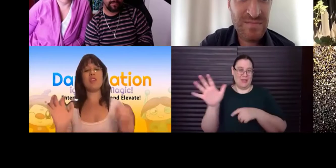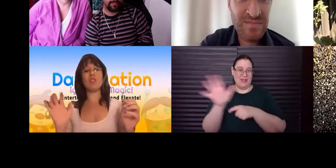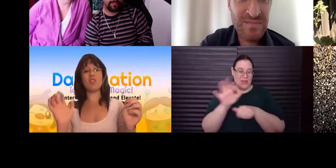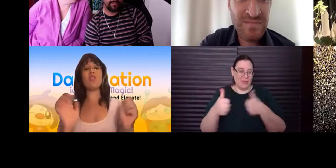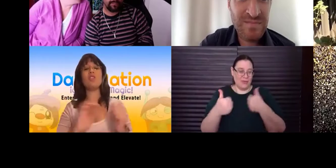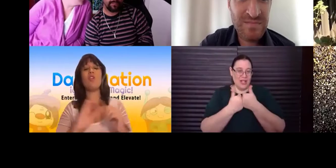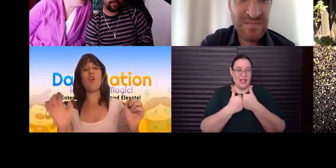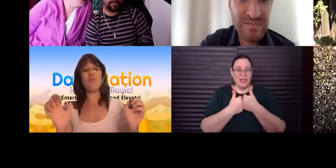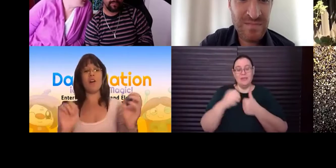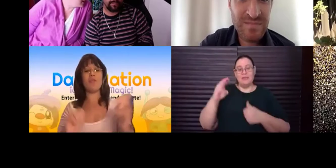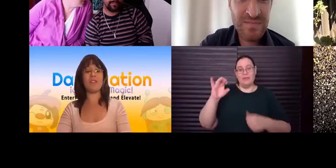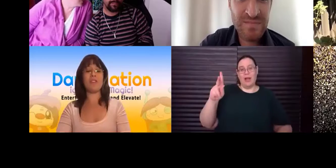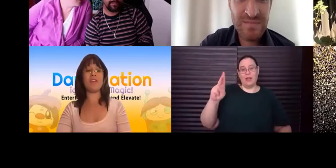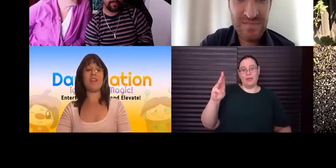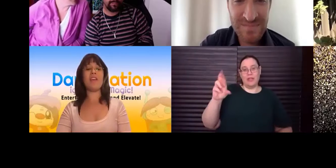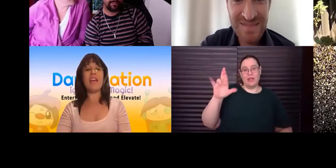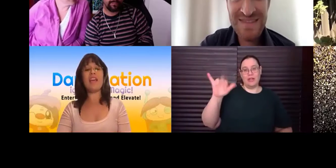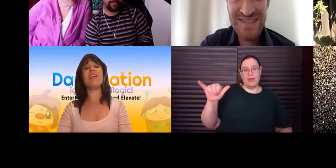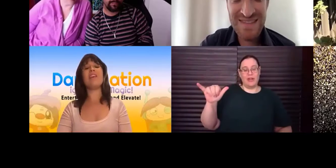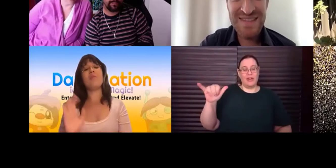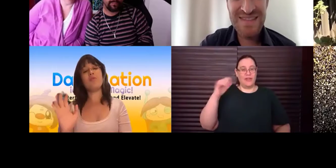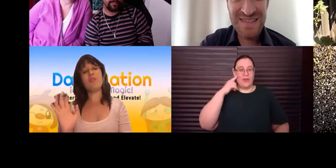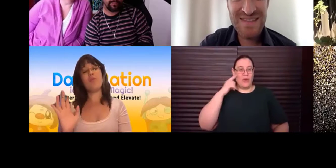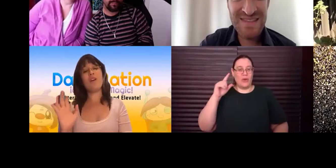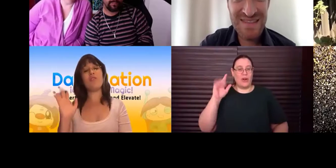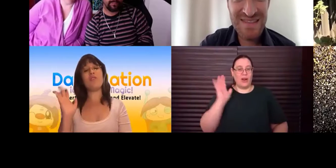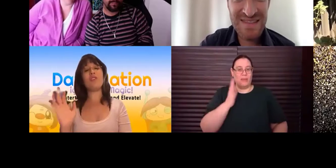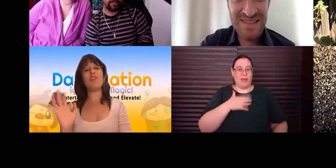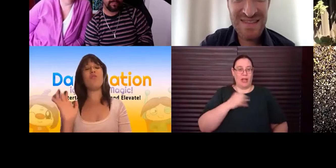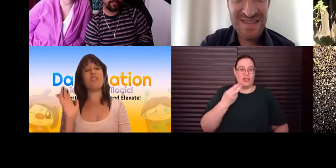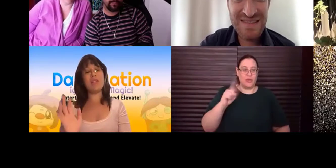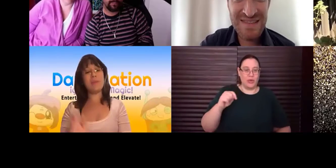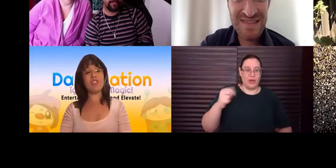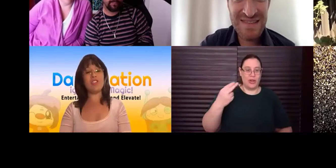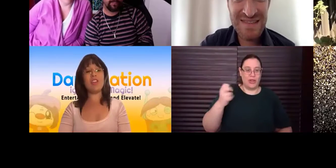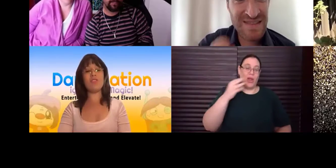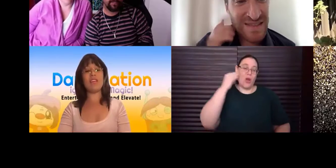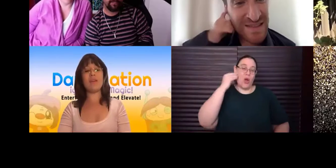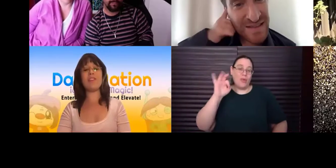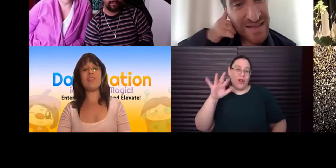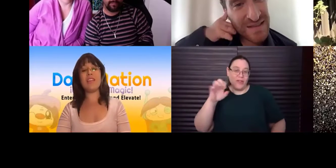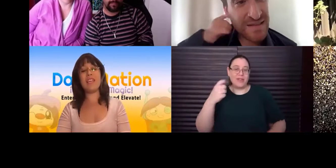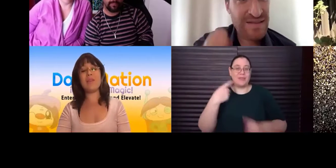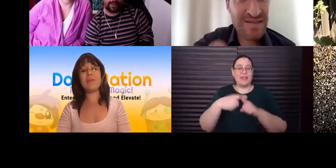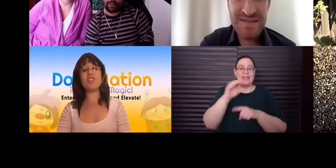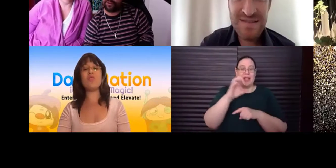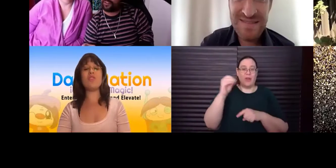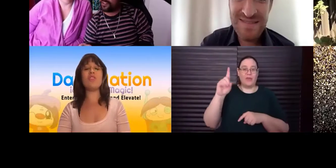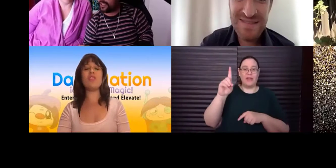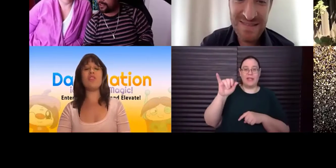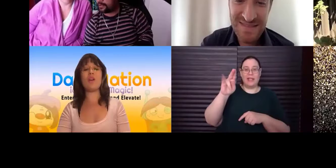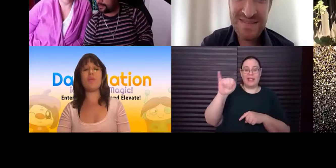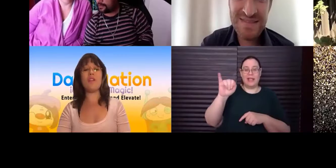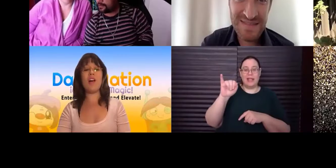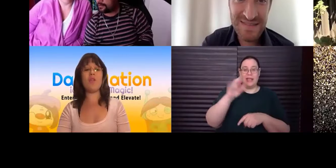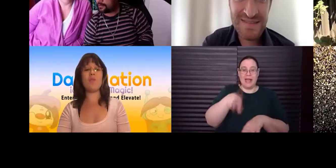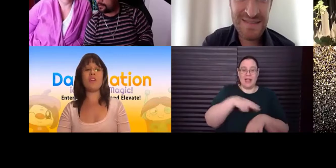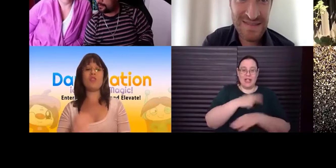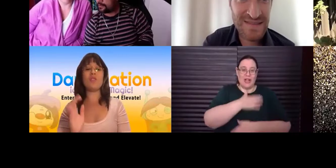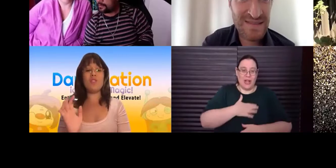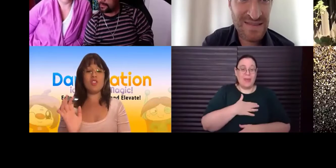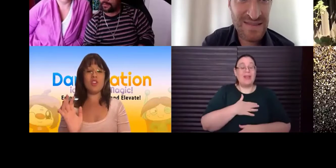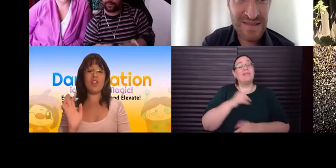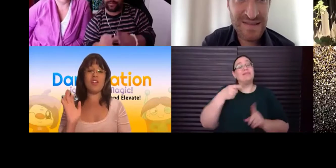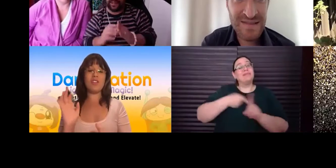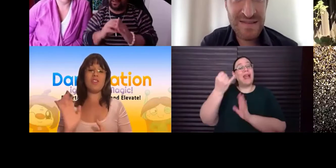Challenge mockumentary short, The Home Office. And I am also the founder and CEO of Deanie Nation Entertainment, an animation studio that strives to